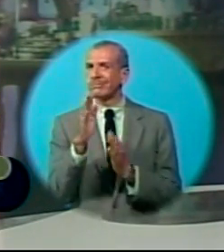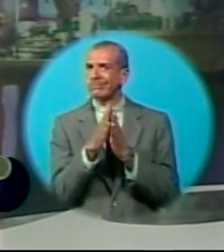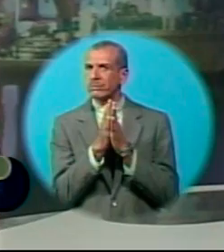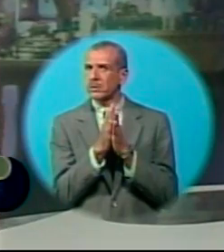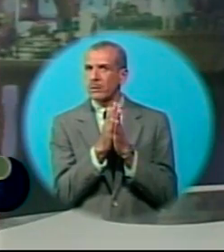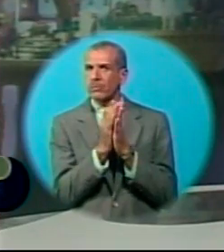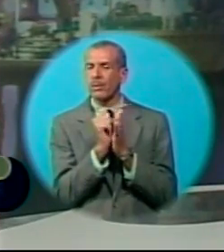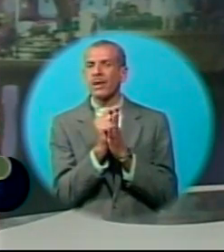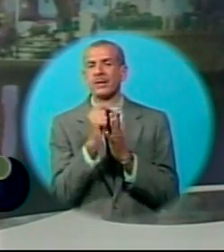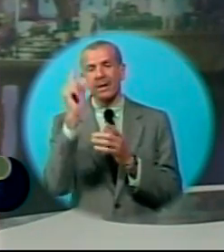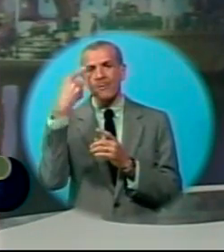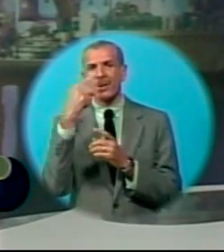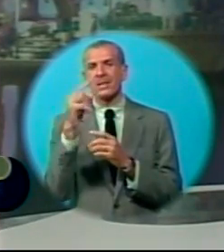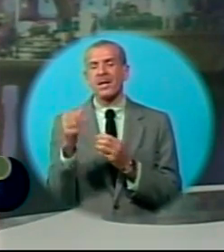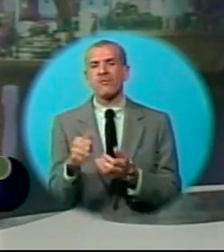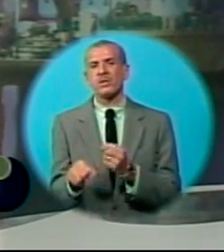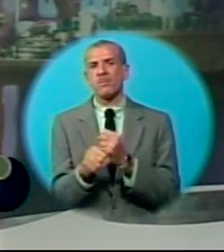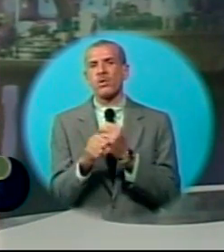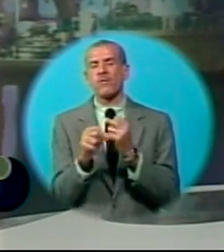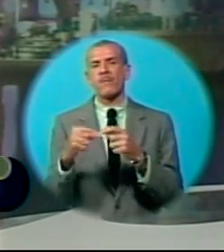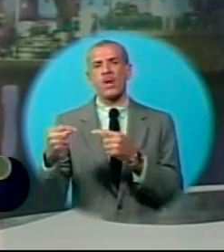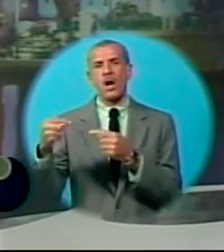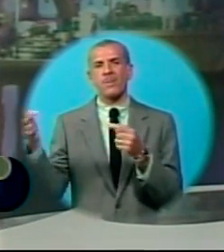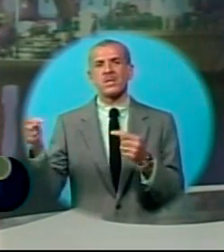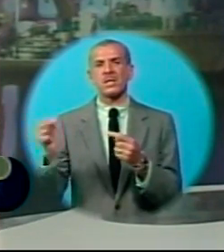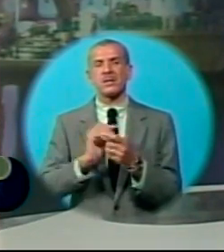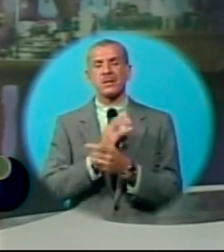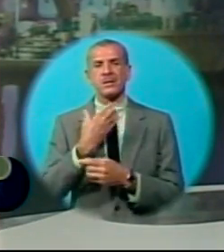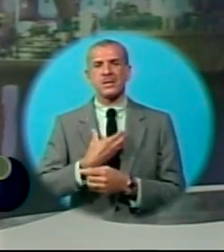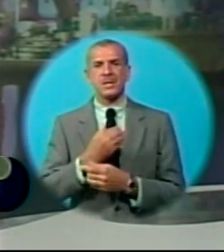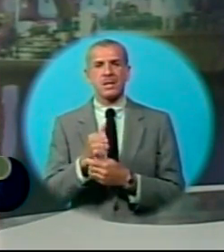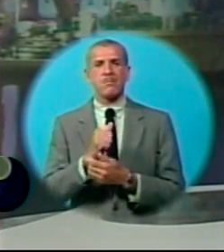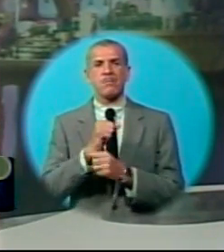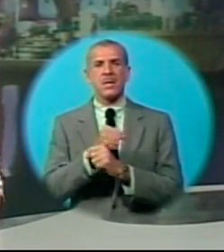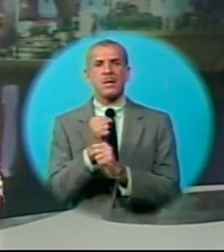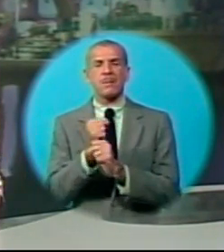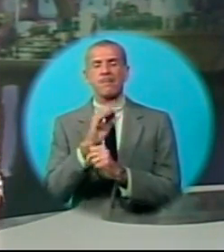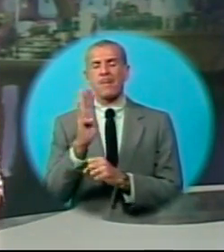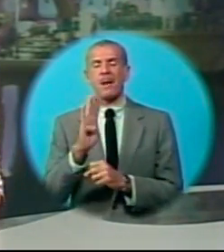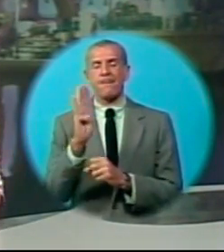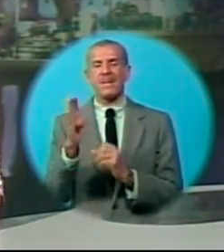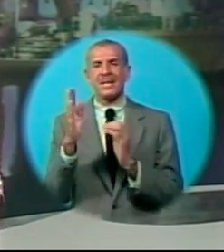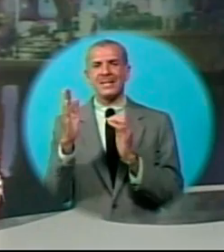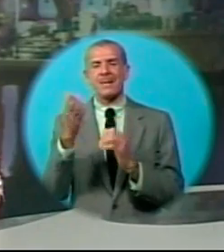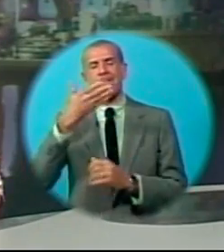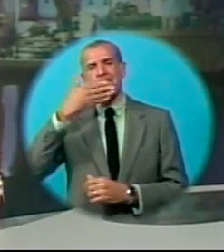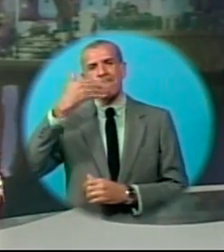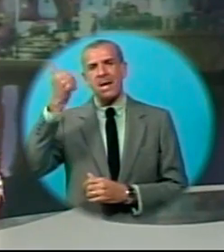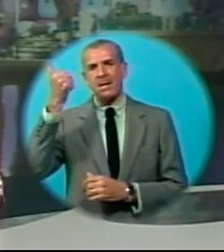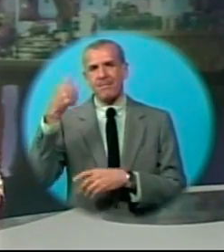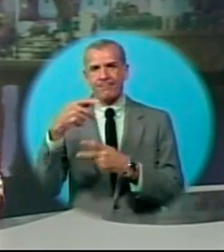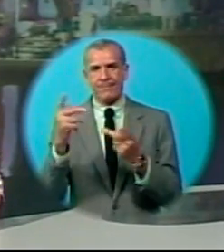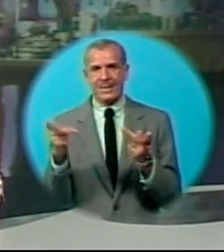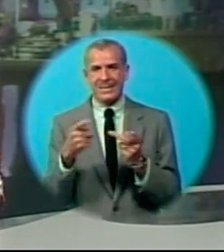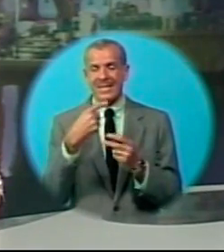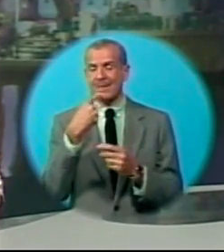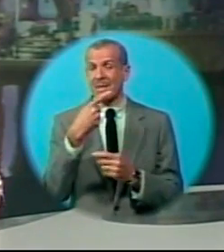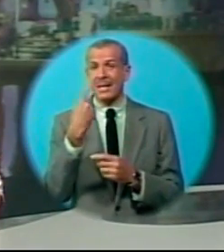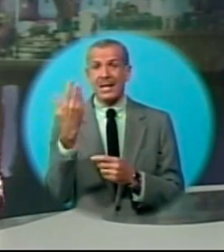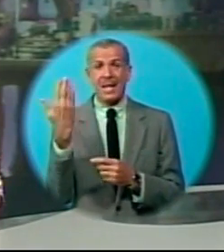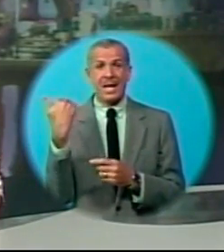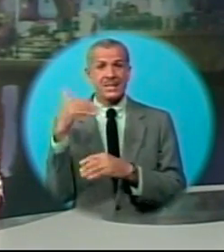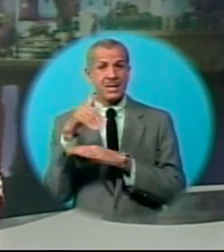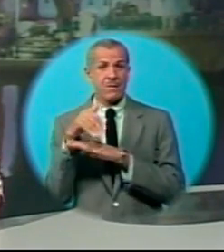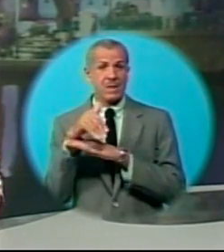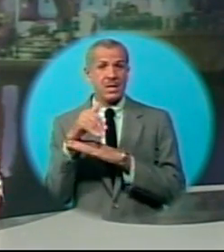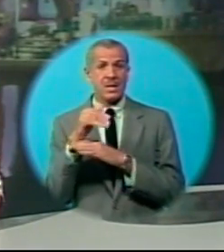government to garner support from the opposition in its quest to make Barbados a better place. Mr. Stewart made the remark last evening in wrapping up